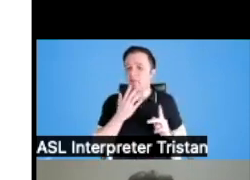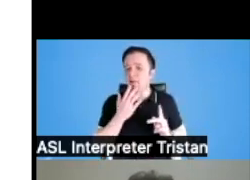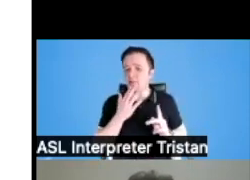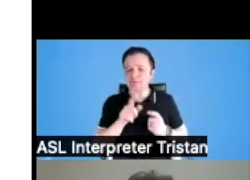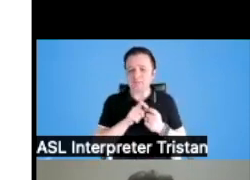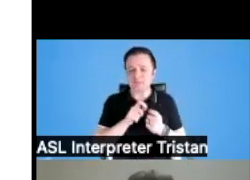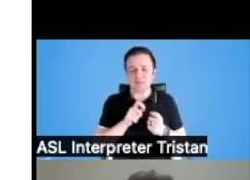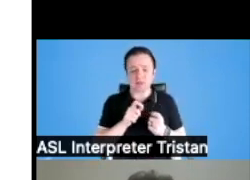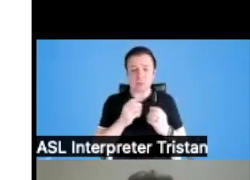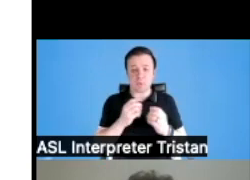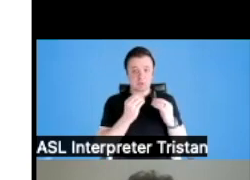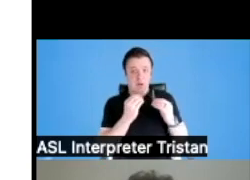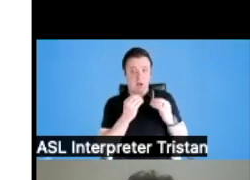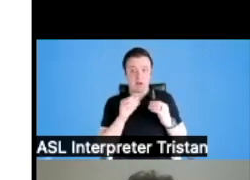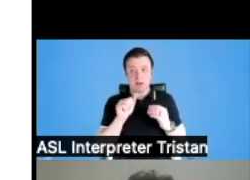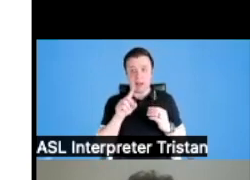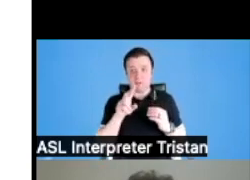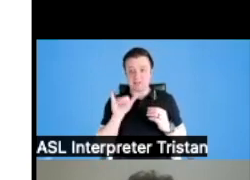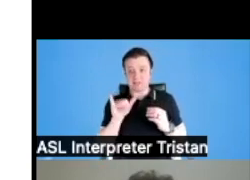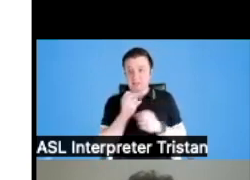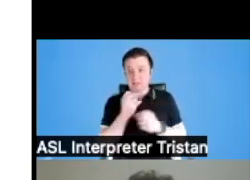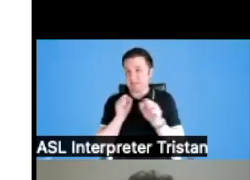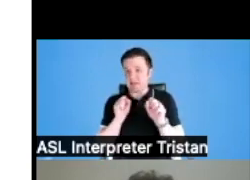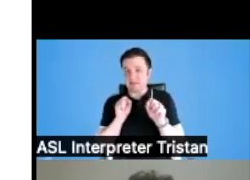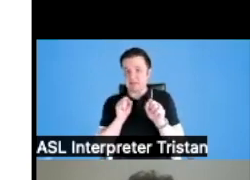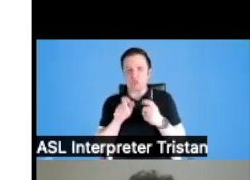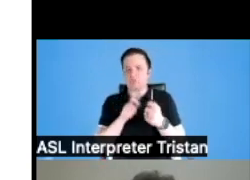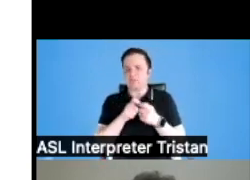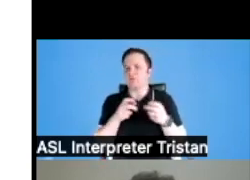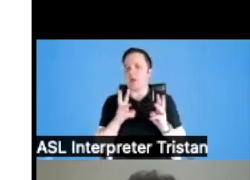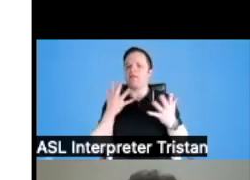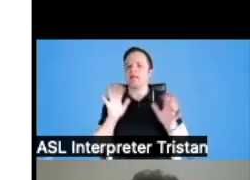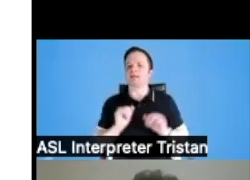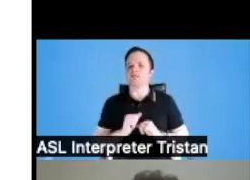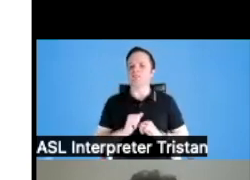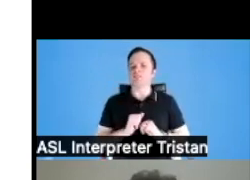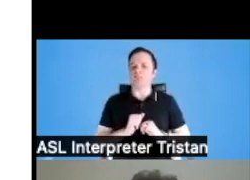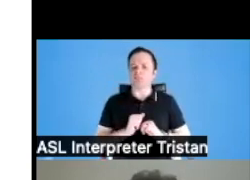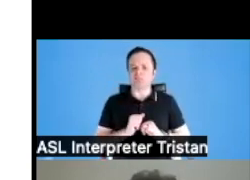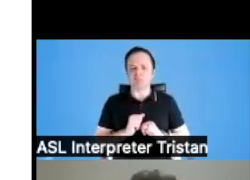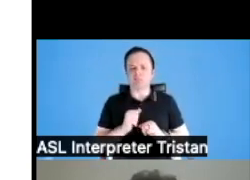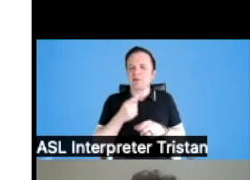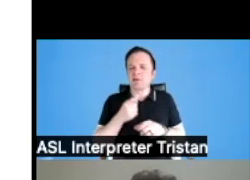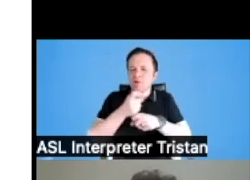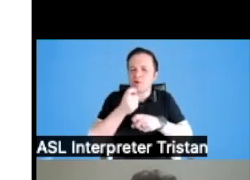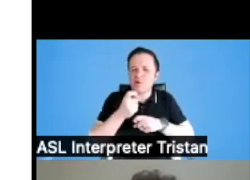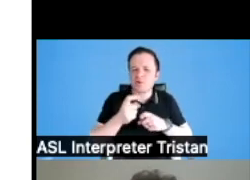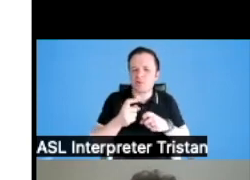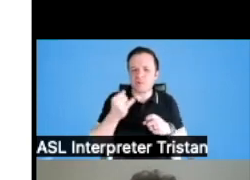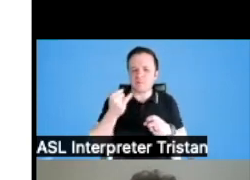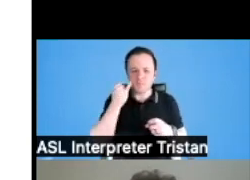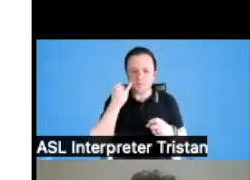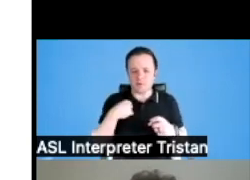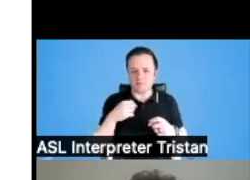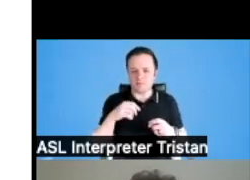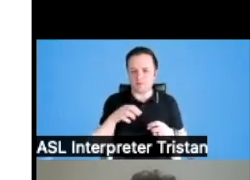we're taught that advocacy and safety looks a particular way, that like, Lisa and I sort of joke when we meet with new Safe Horizon employees, they're always